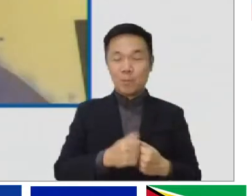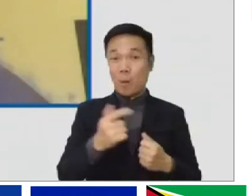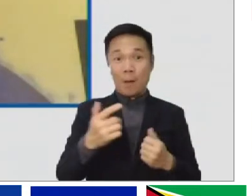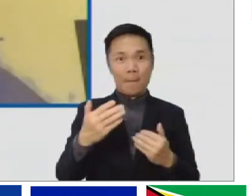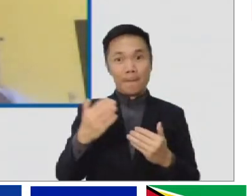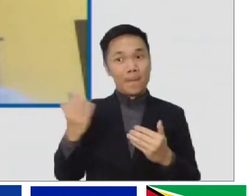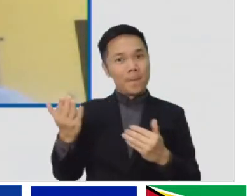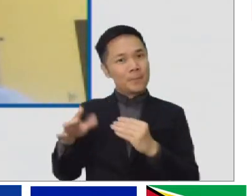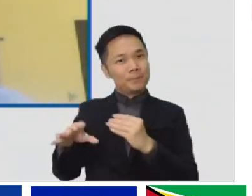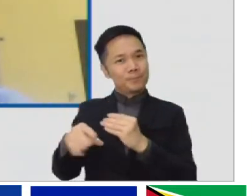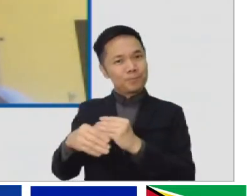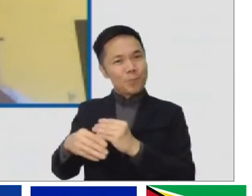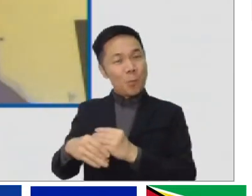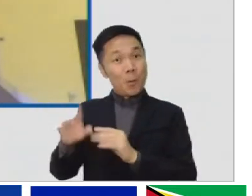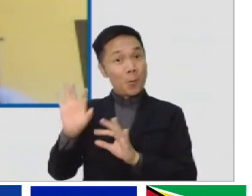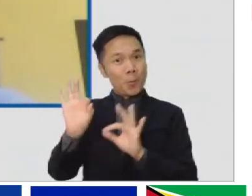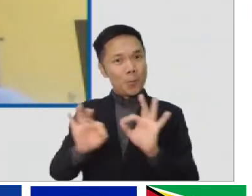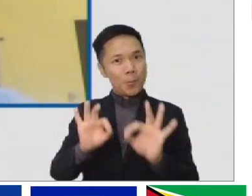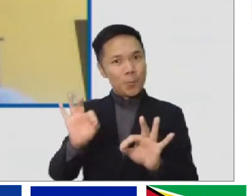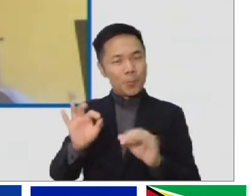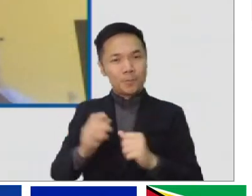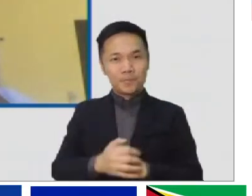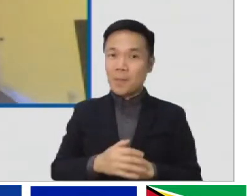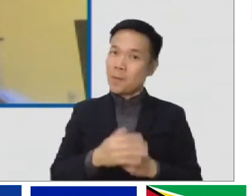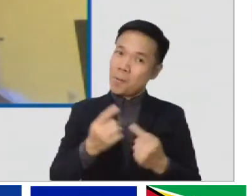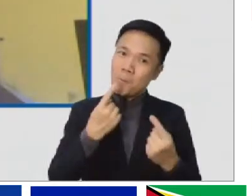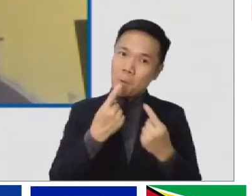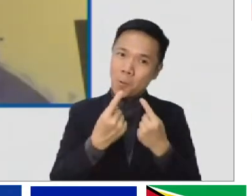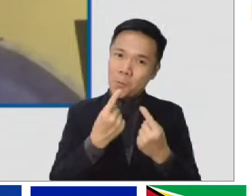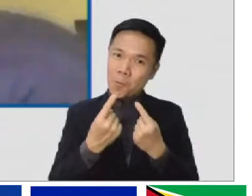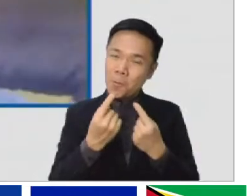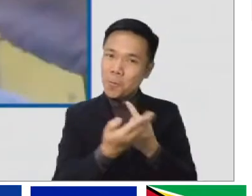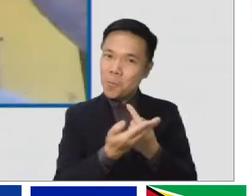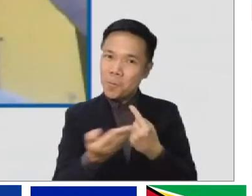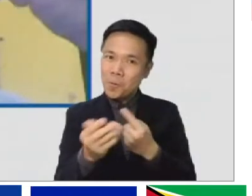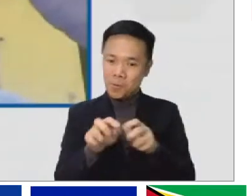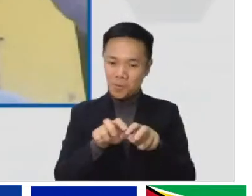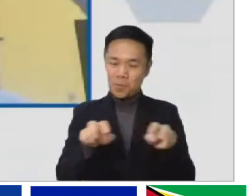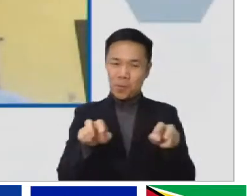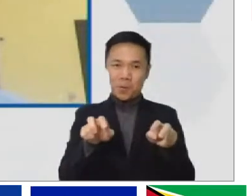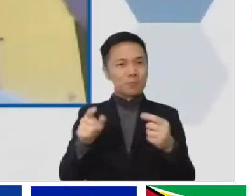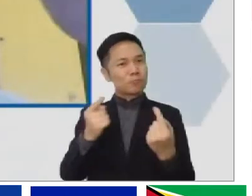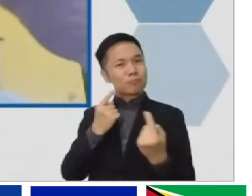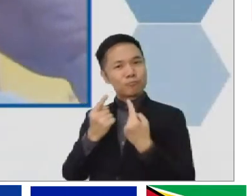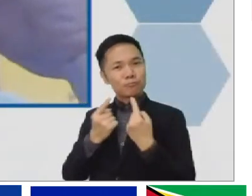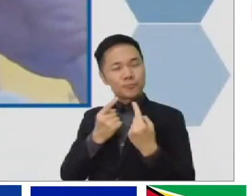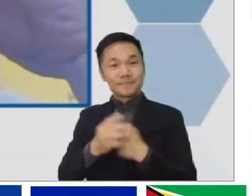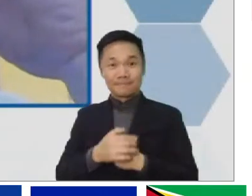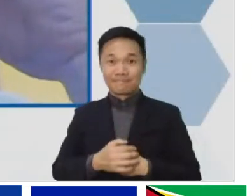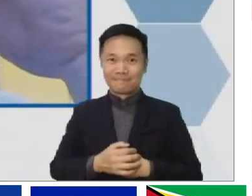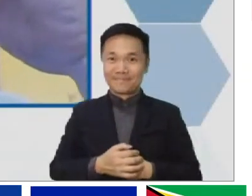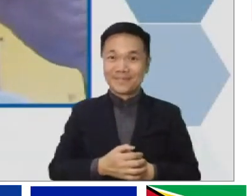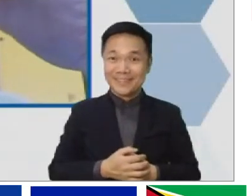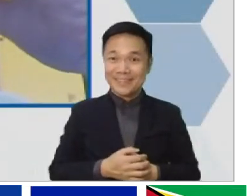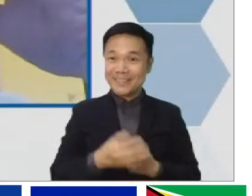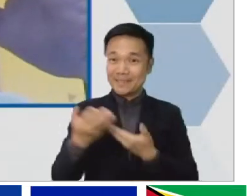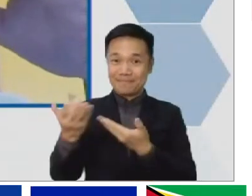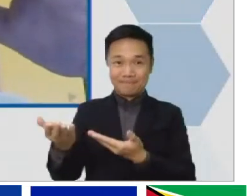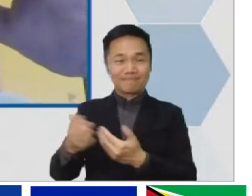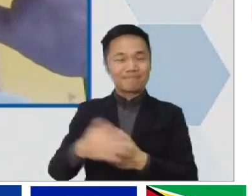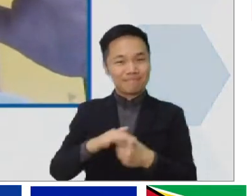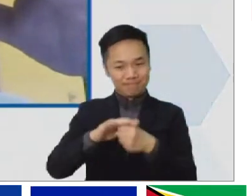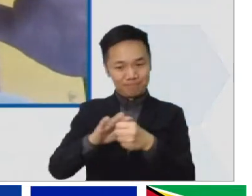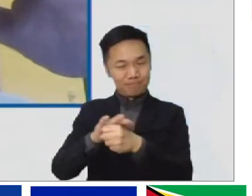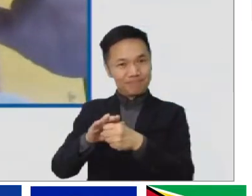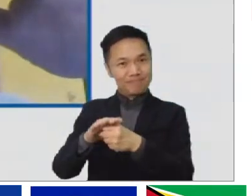a wider interaction even between the panel members. Thank you for the vision from a region that is